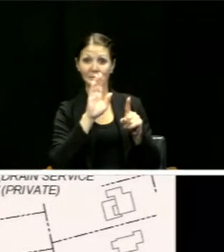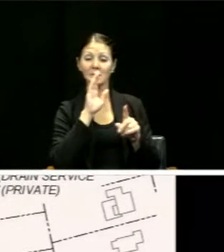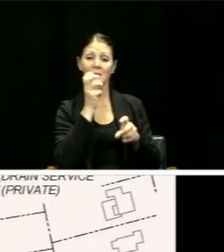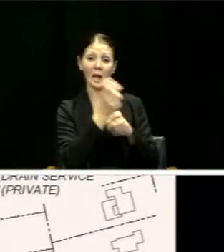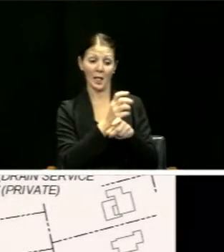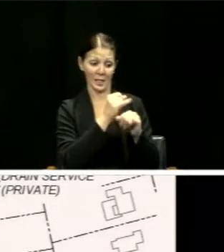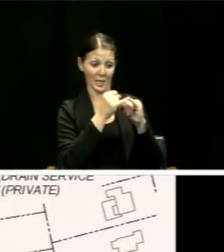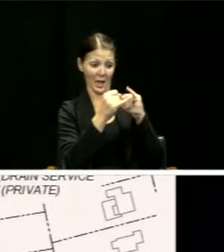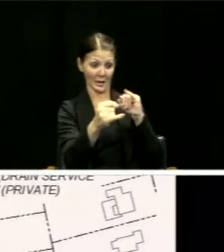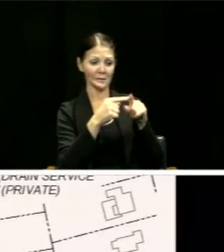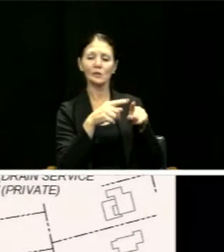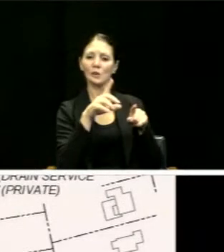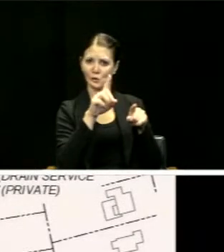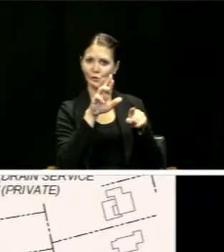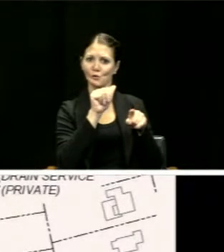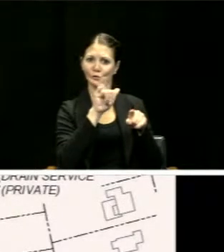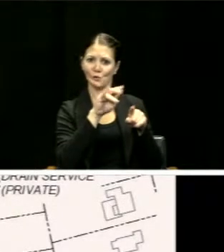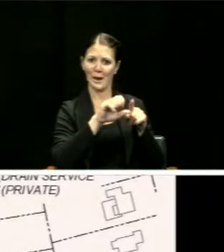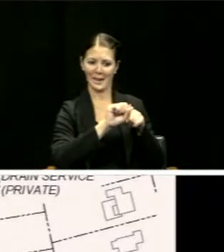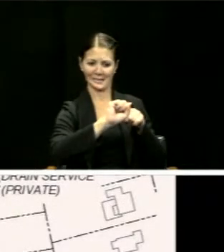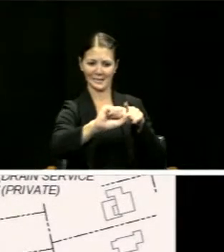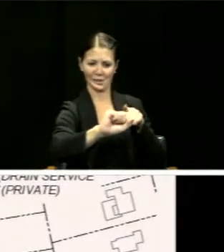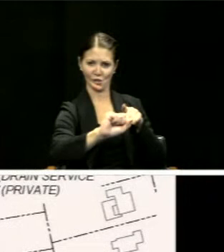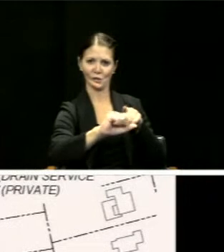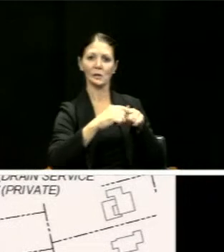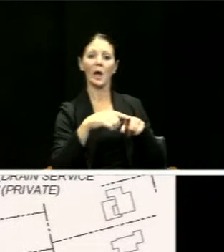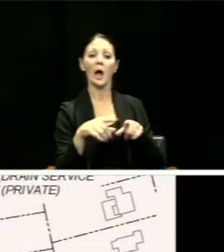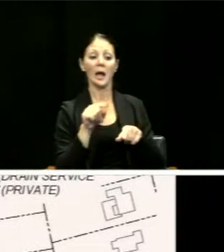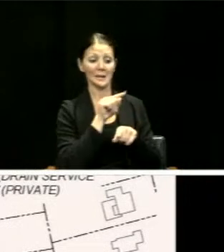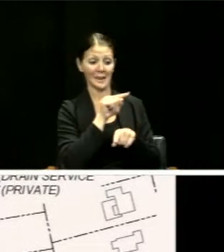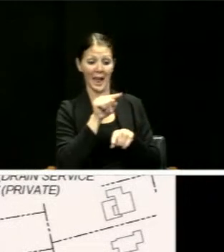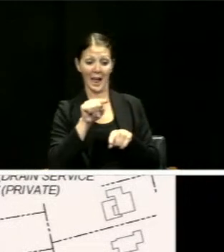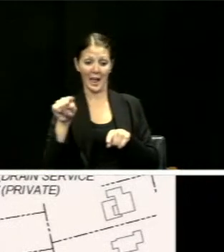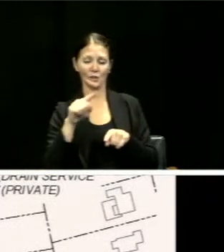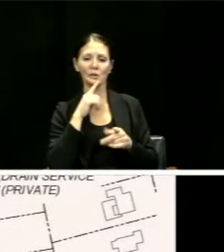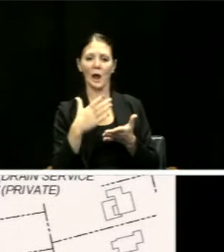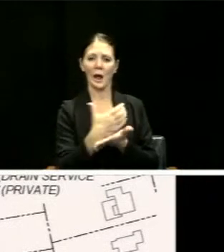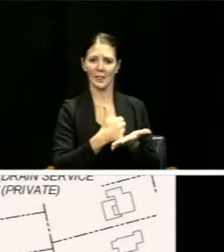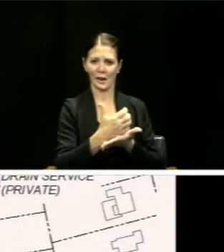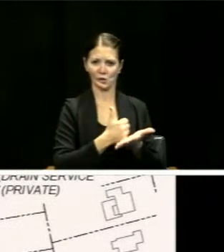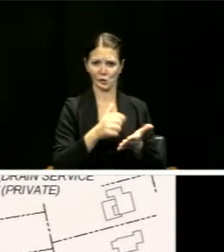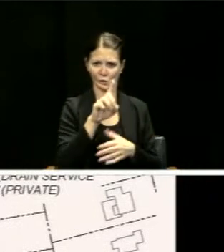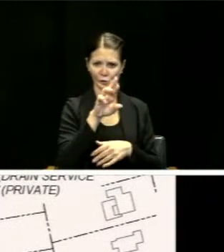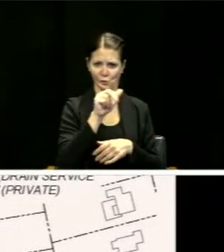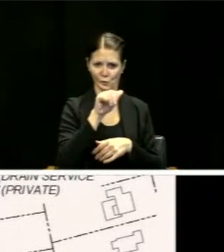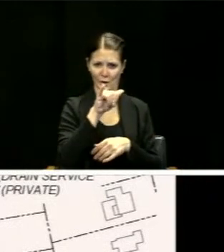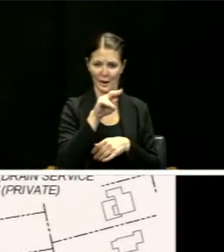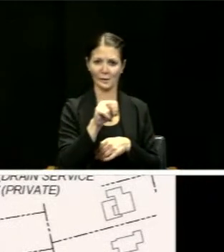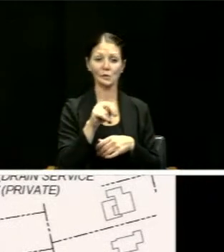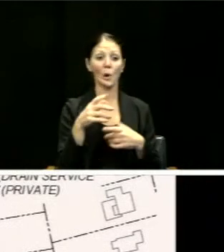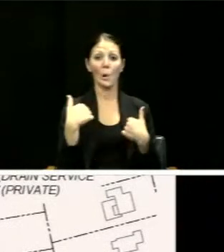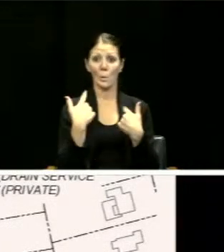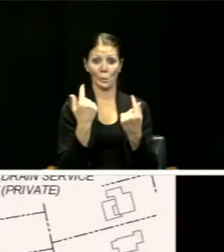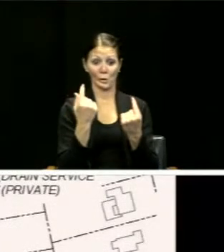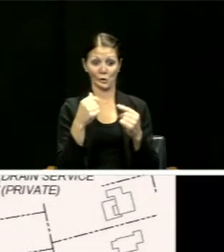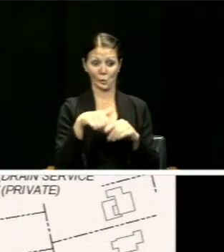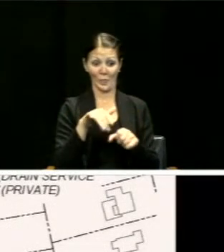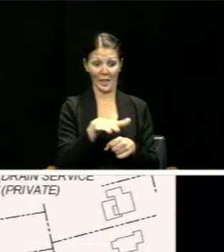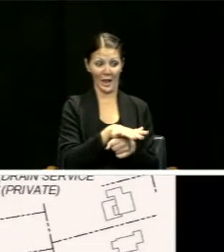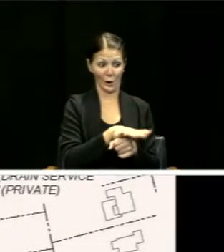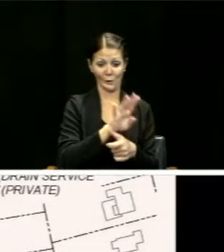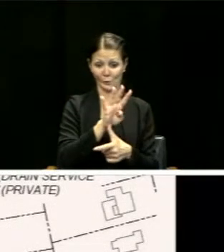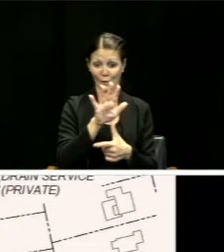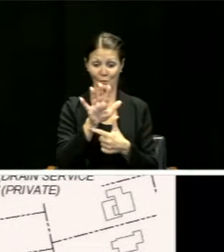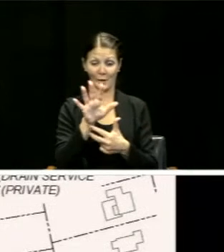the dashed lines are collector drains. And so what we did in all areas 4, 5, and 6 is we designed